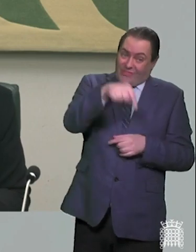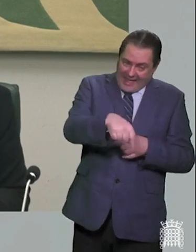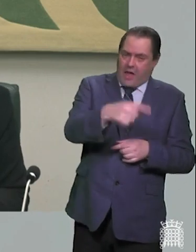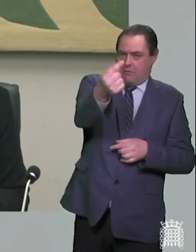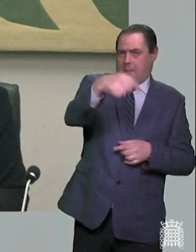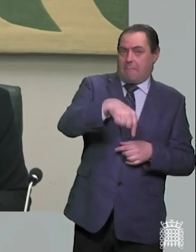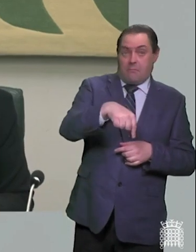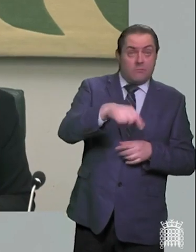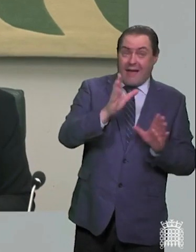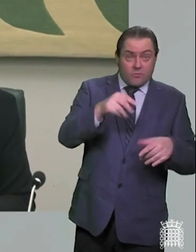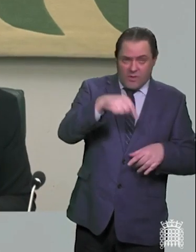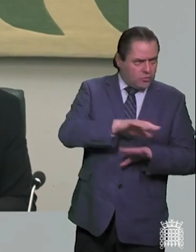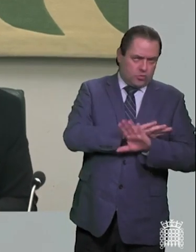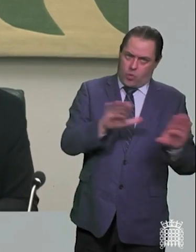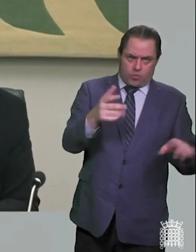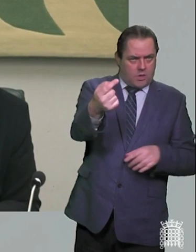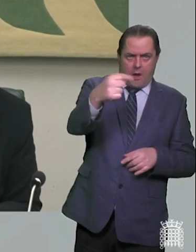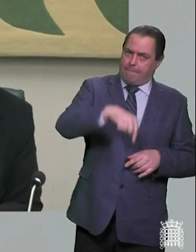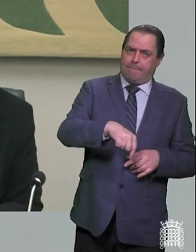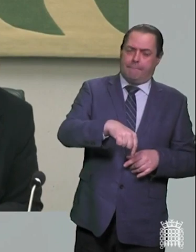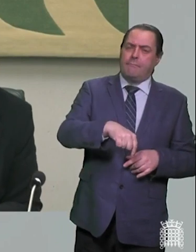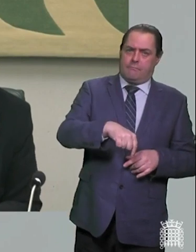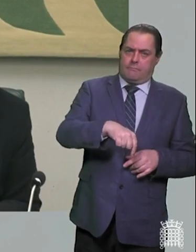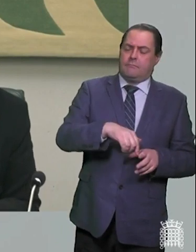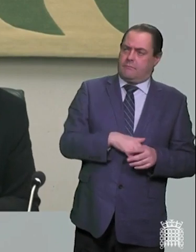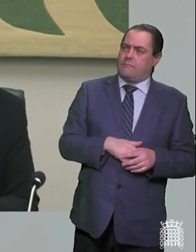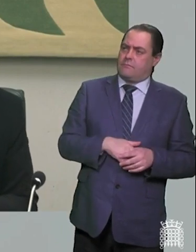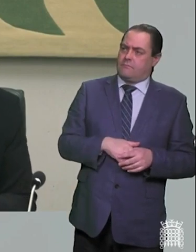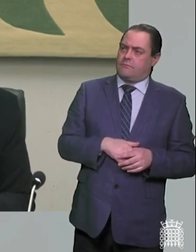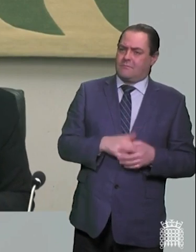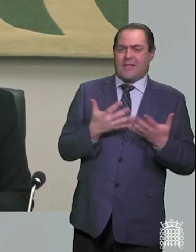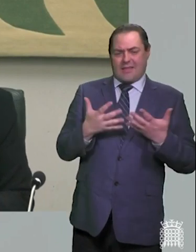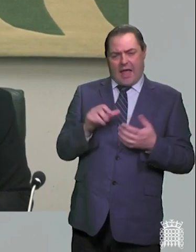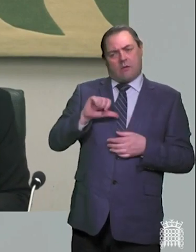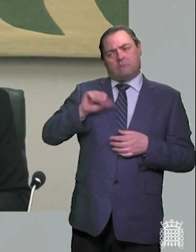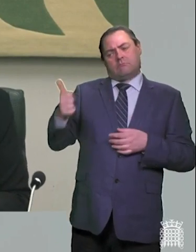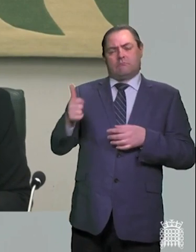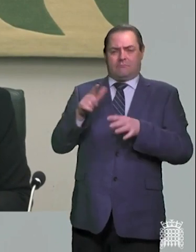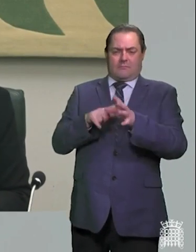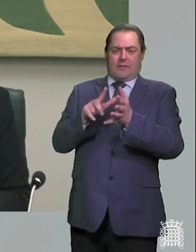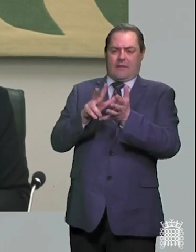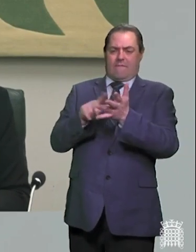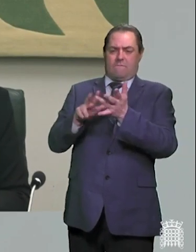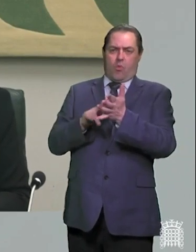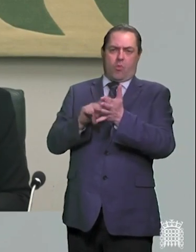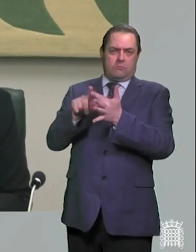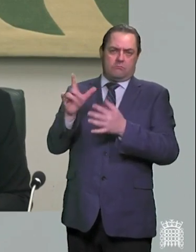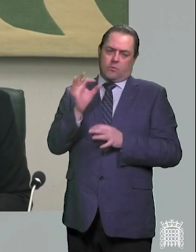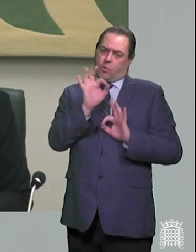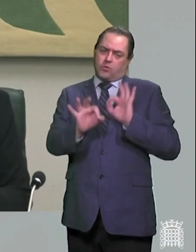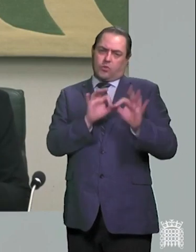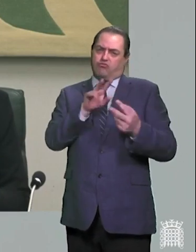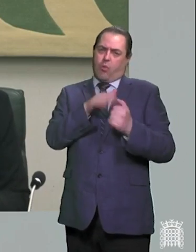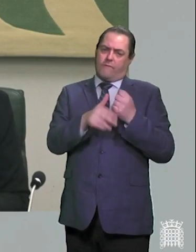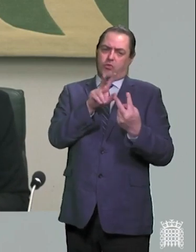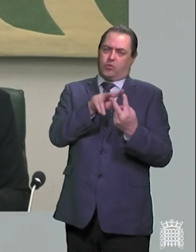physically attend meetings. I'll now invite Yvonne Fauvard to ask our questions about these gatherings, and I would ask if you